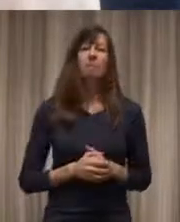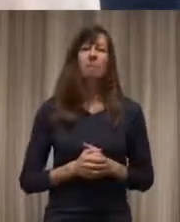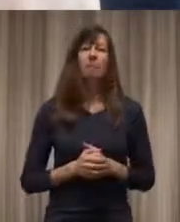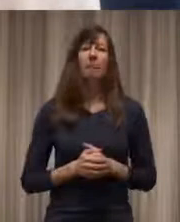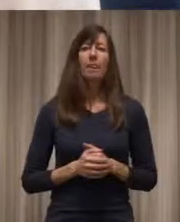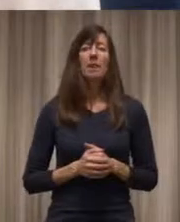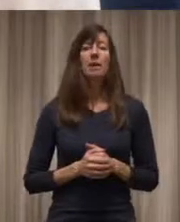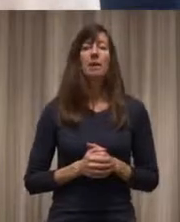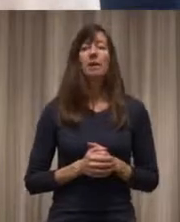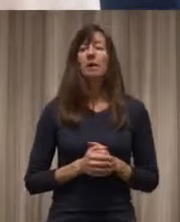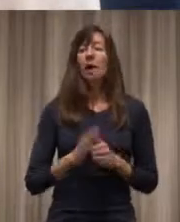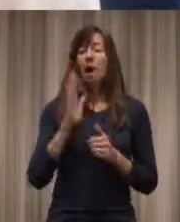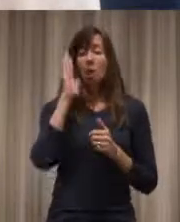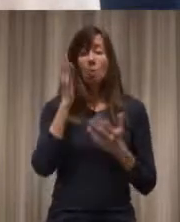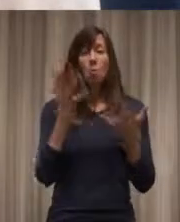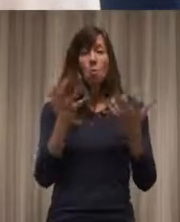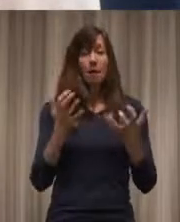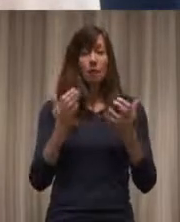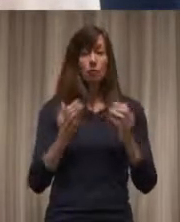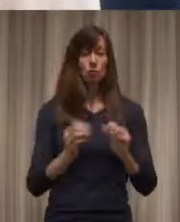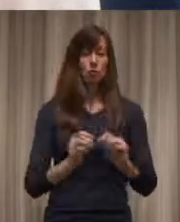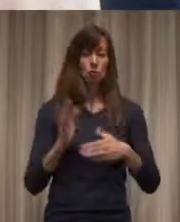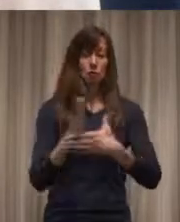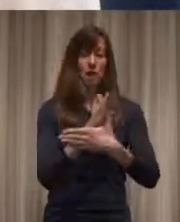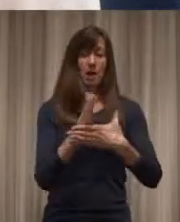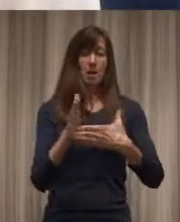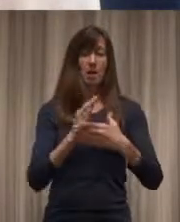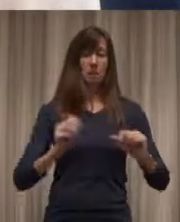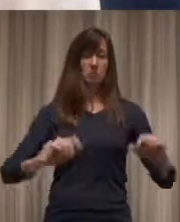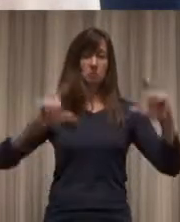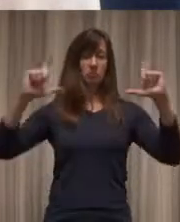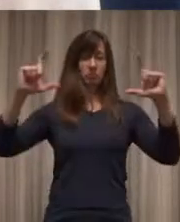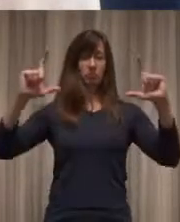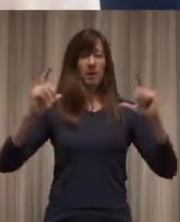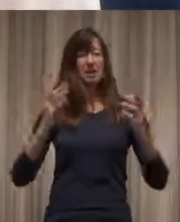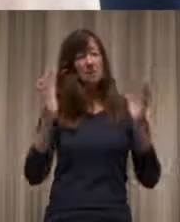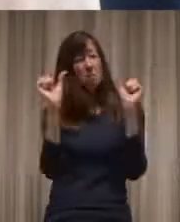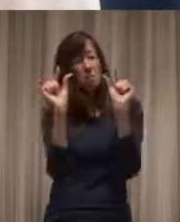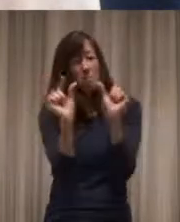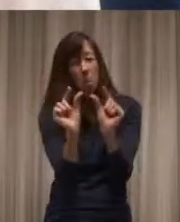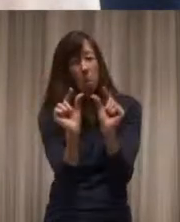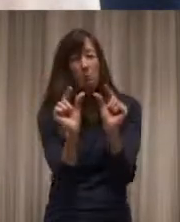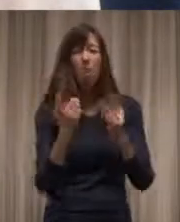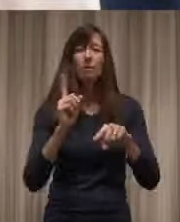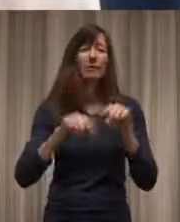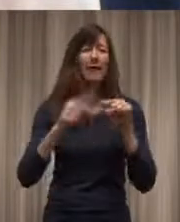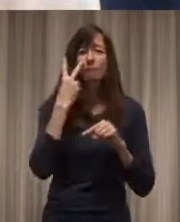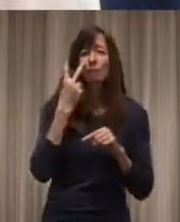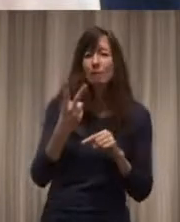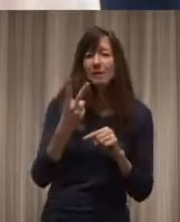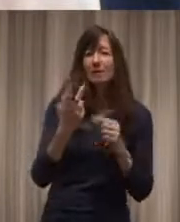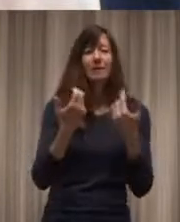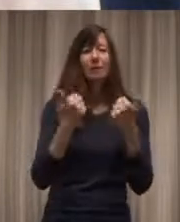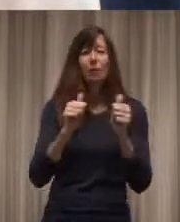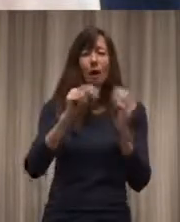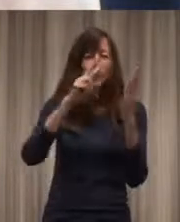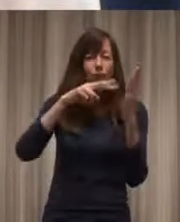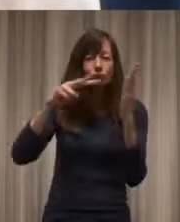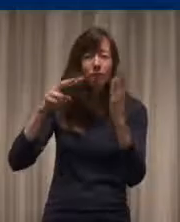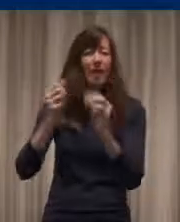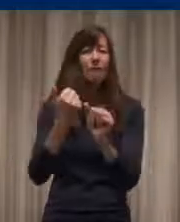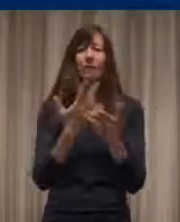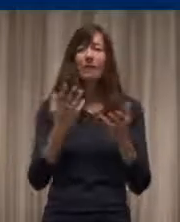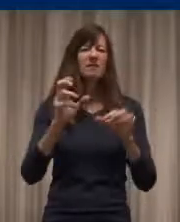be small on your screen. Don't focus on trying to read every piece of it, but what I wanted to share is one